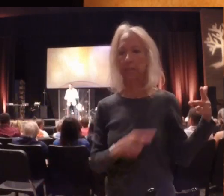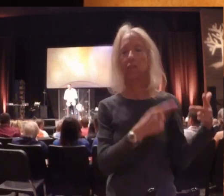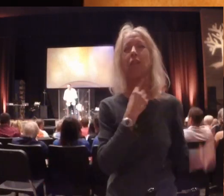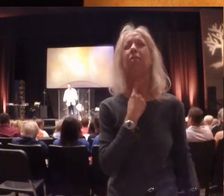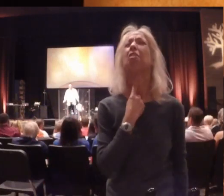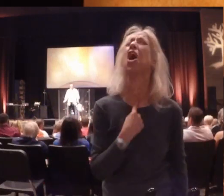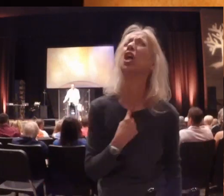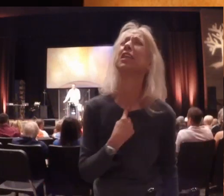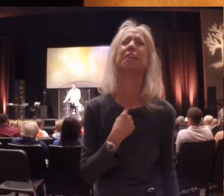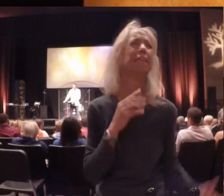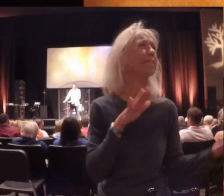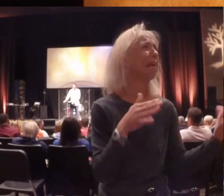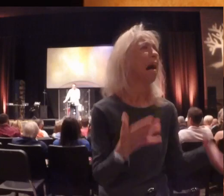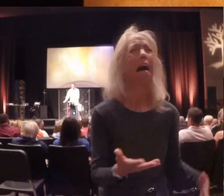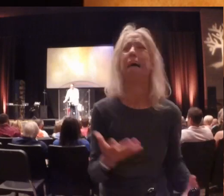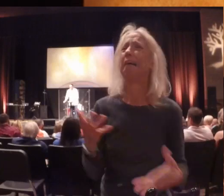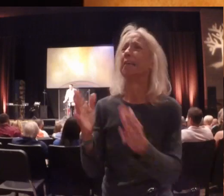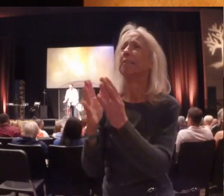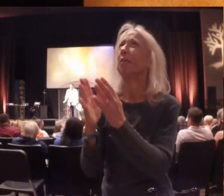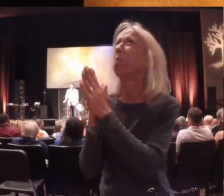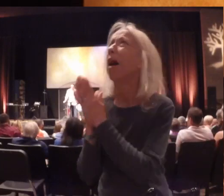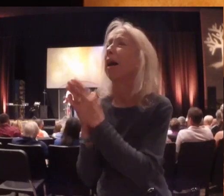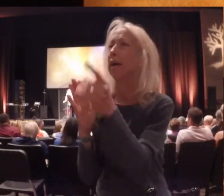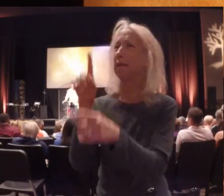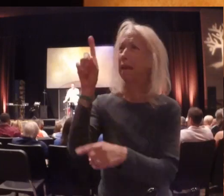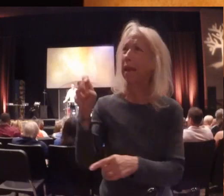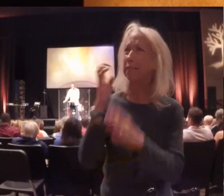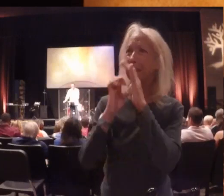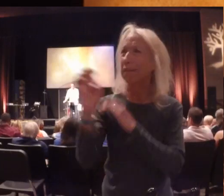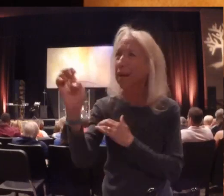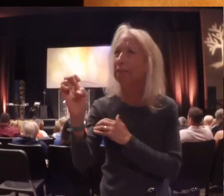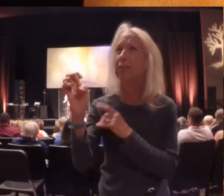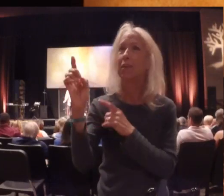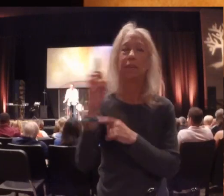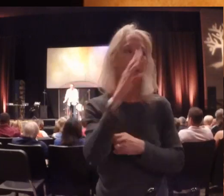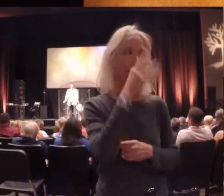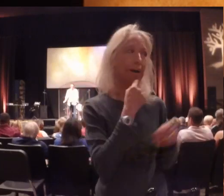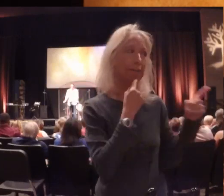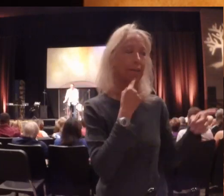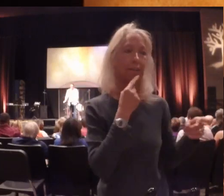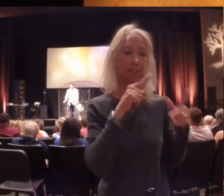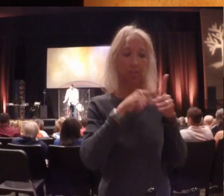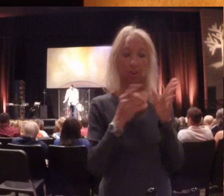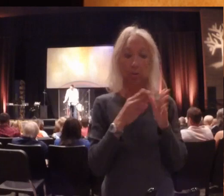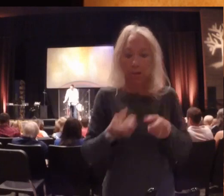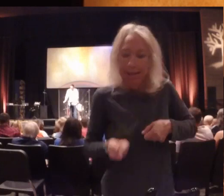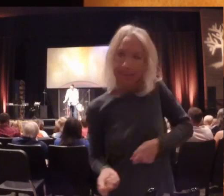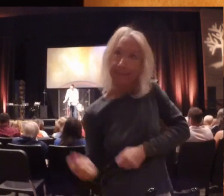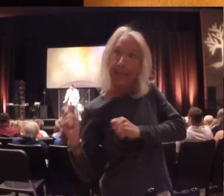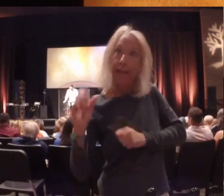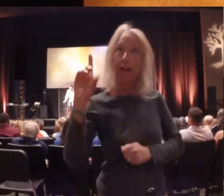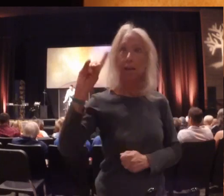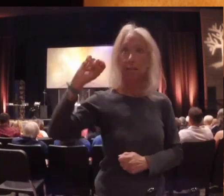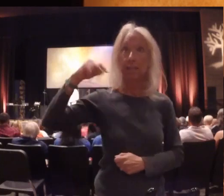kings. They're thirsty, dying. They go to God and go to Elisha and say, what are we going to do? God says, dig some ditches. Start